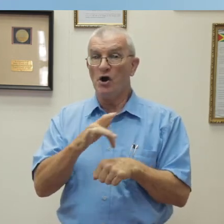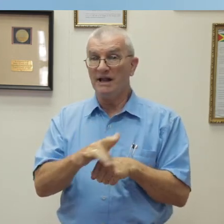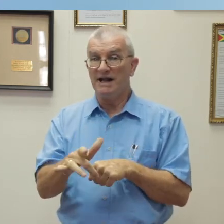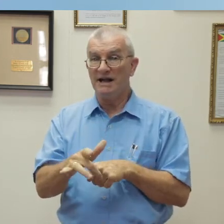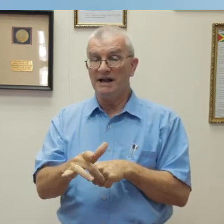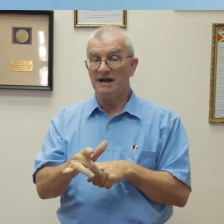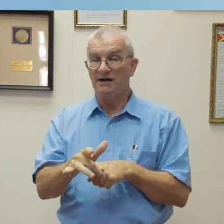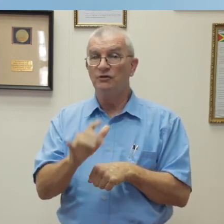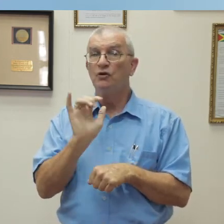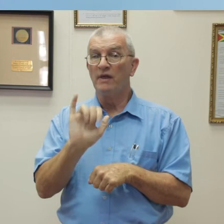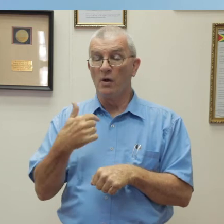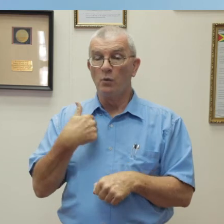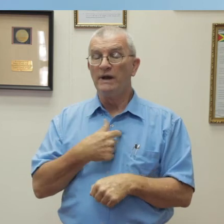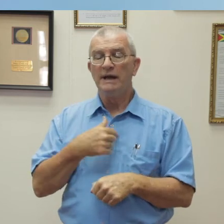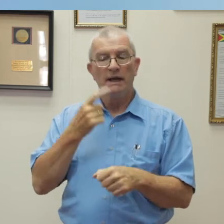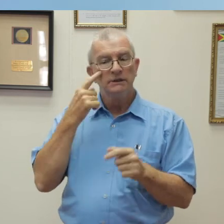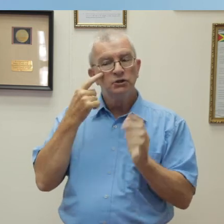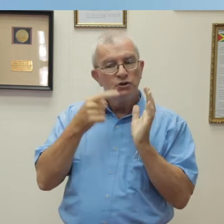that we can monitor